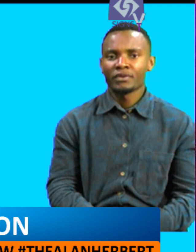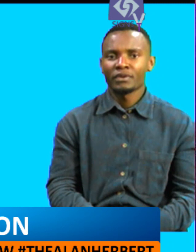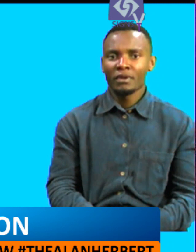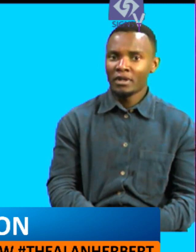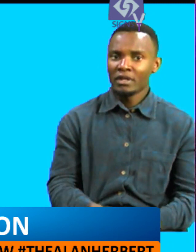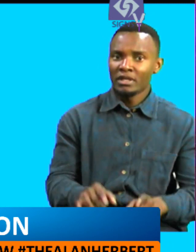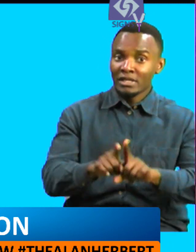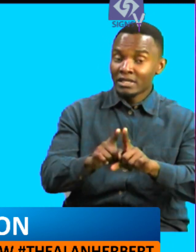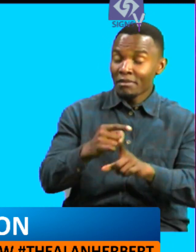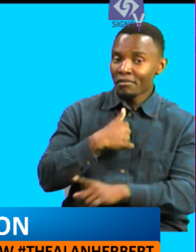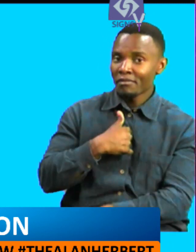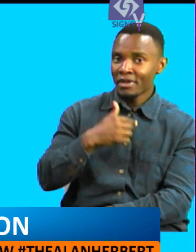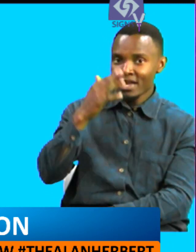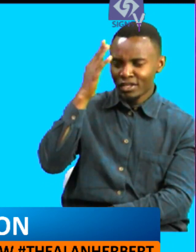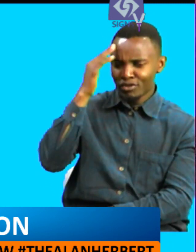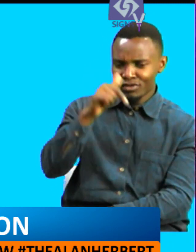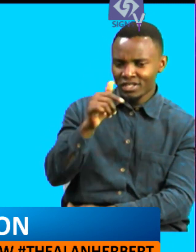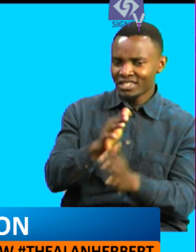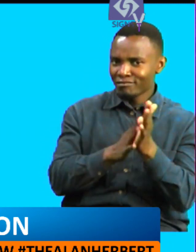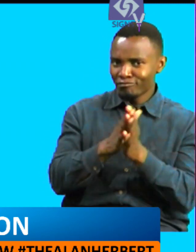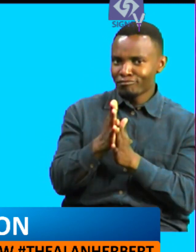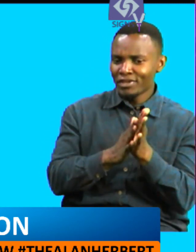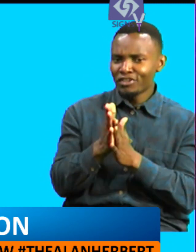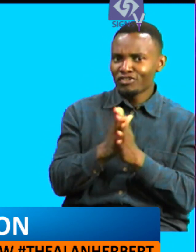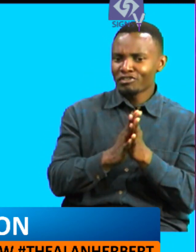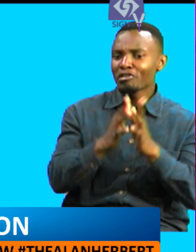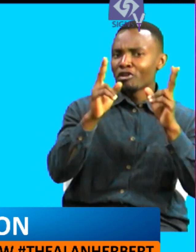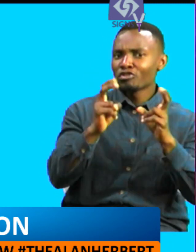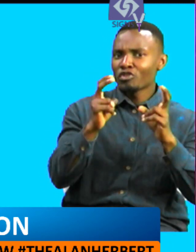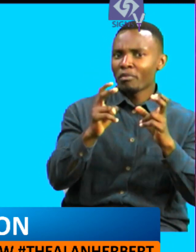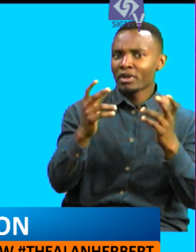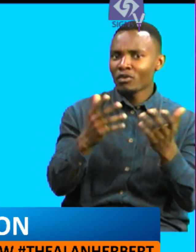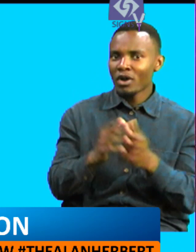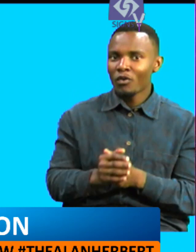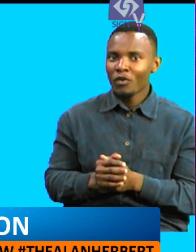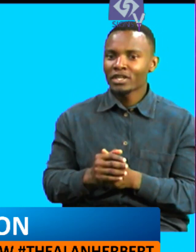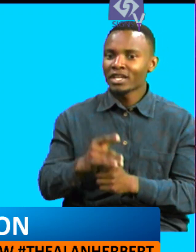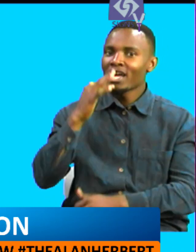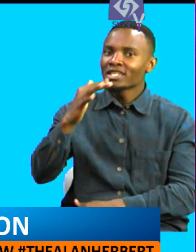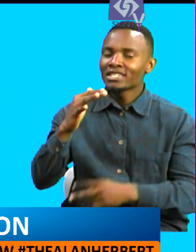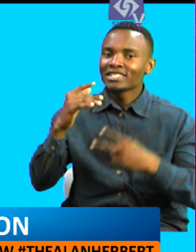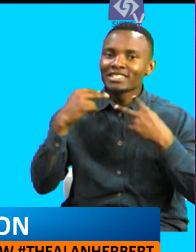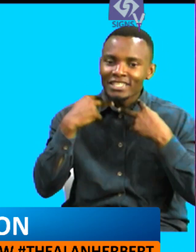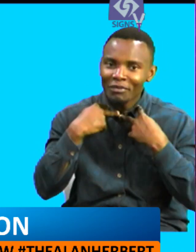And I know this is an interesting topic where stammering and dating.